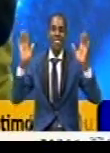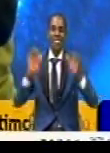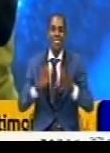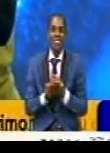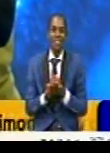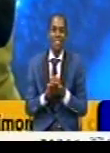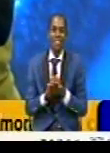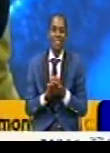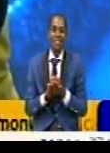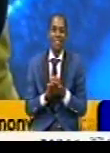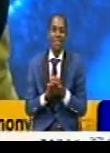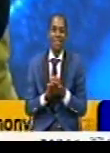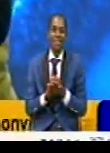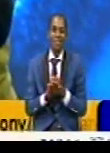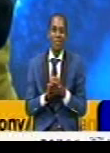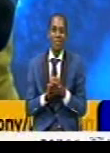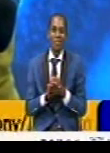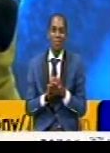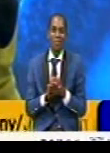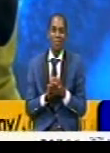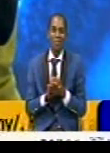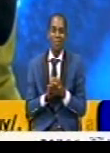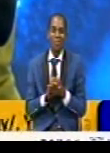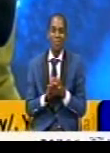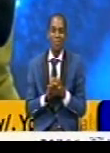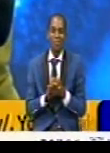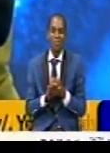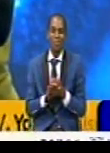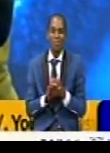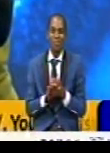Hallelujah. Hallelujah.